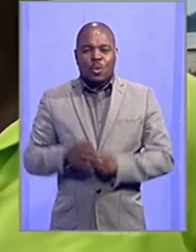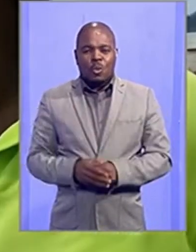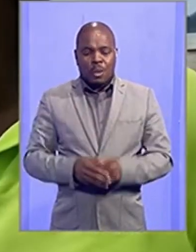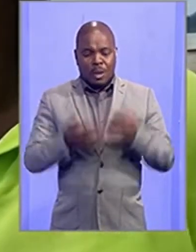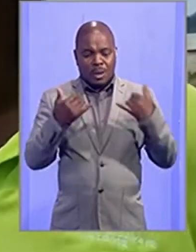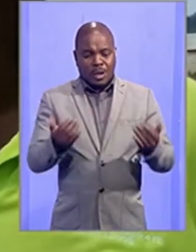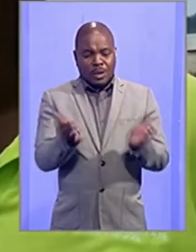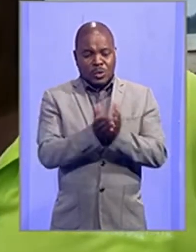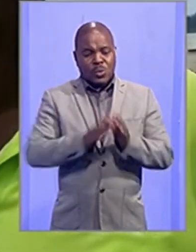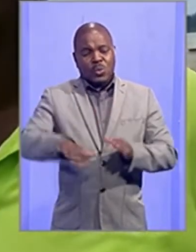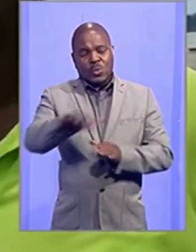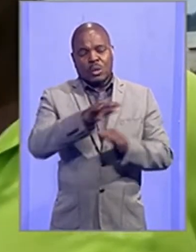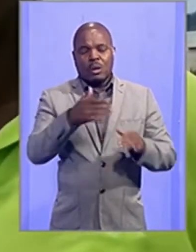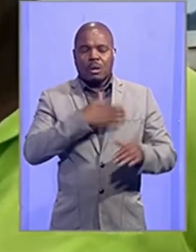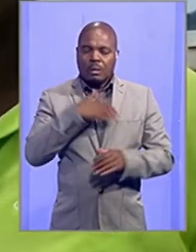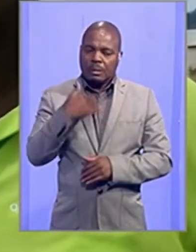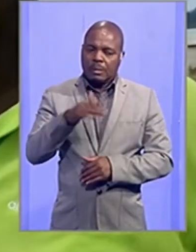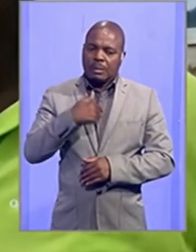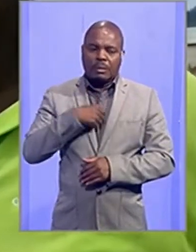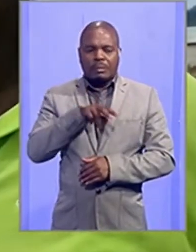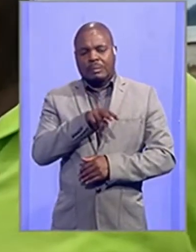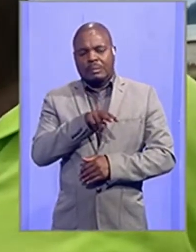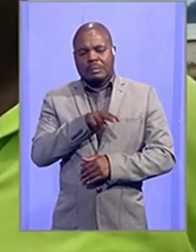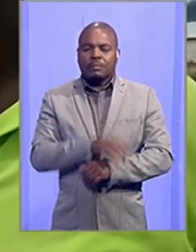bjalo se nkuša botlhoko.